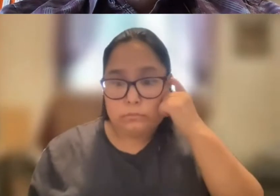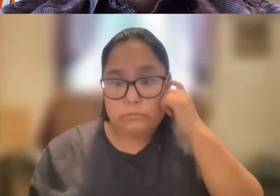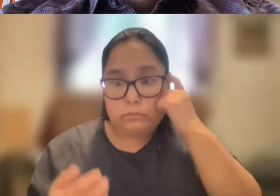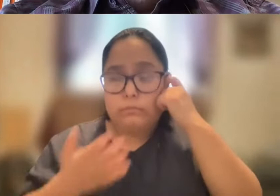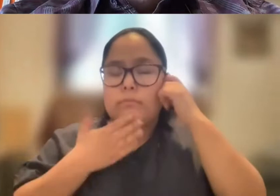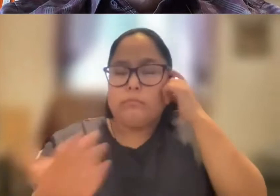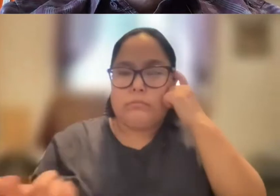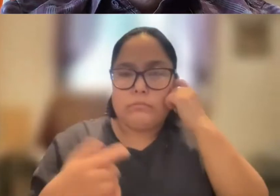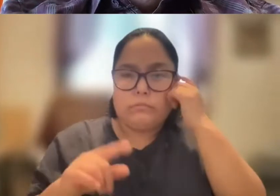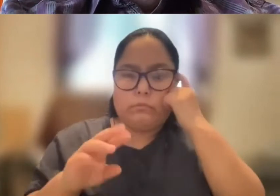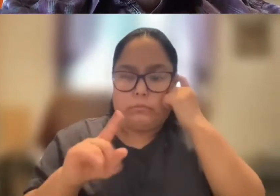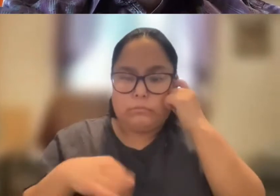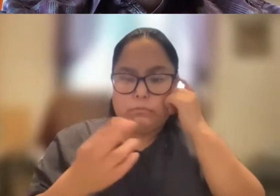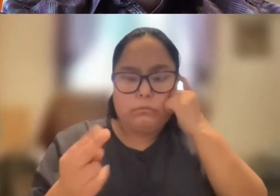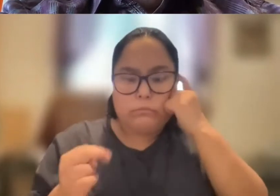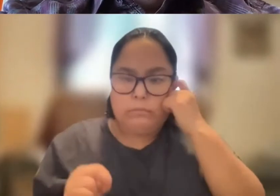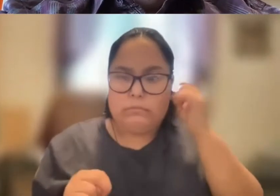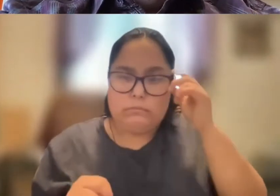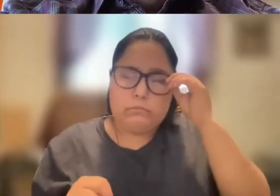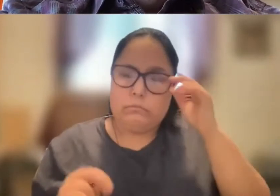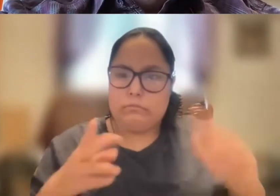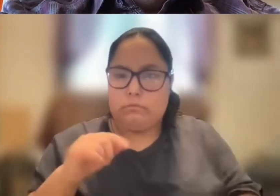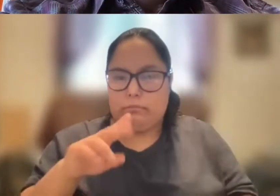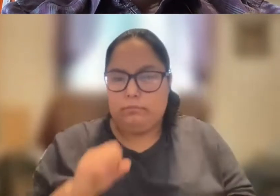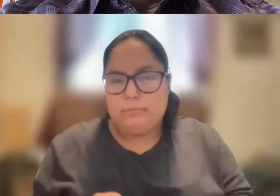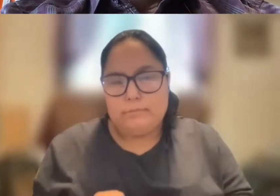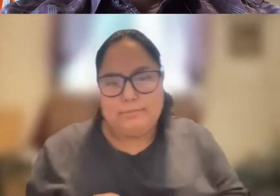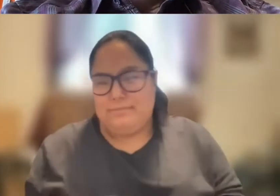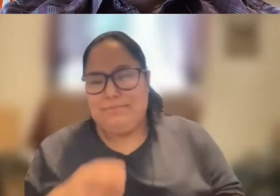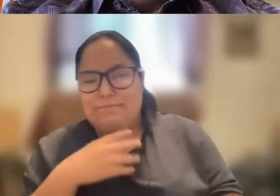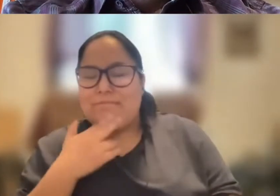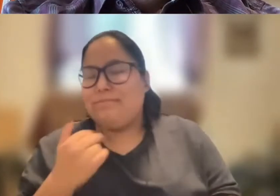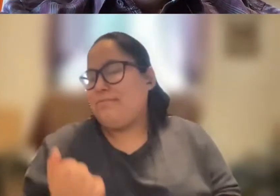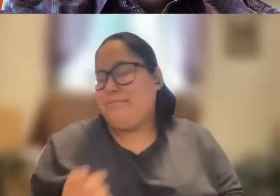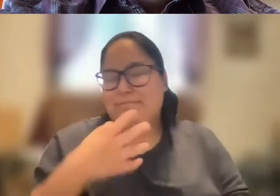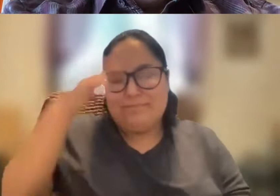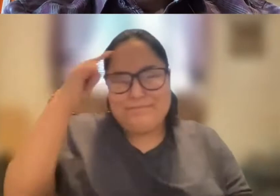Thanks, John. And Dave is kind of cute as well. That doesn't hurt.